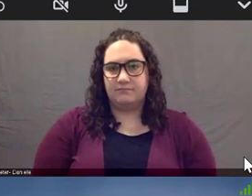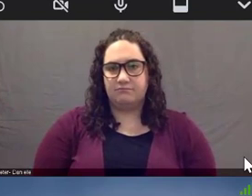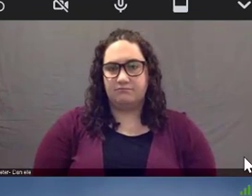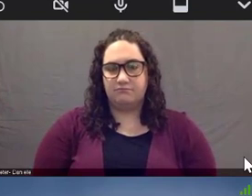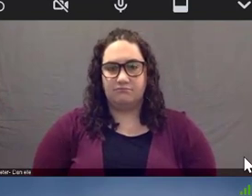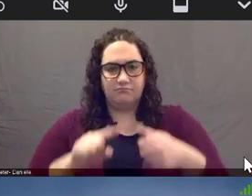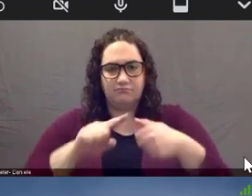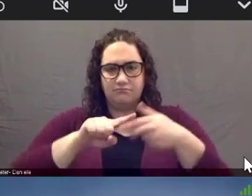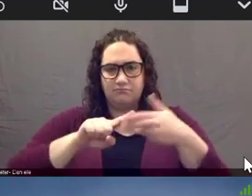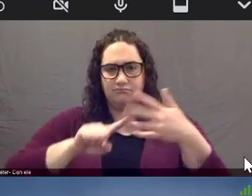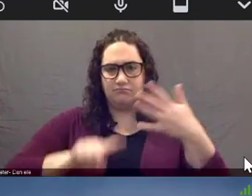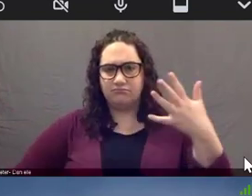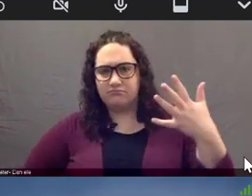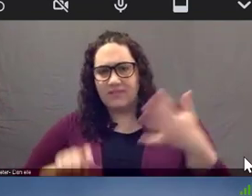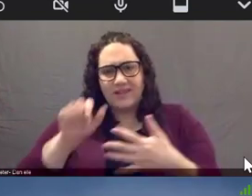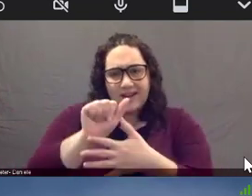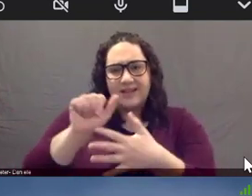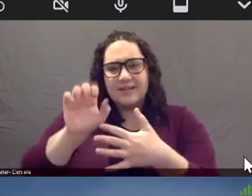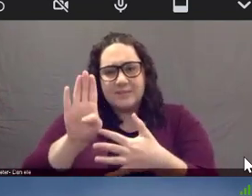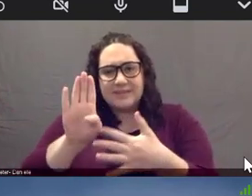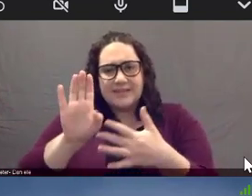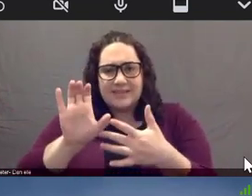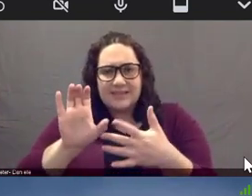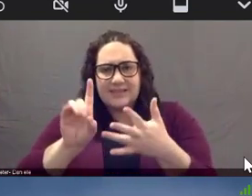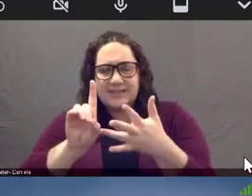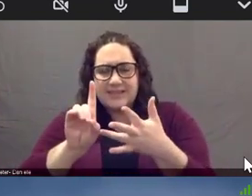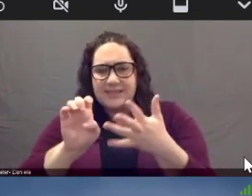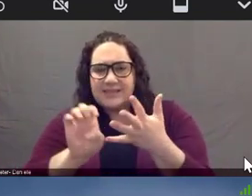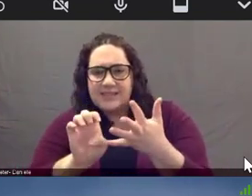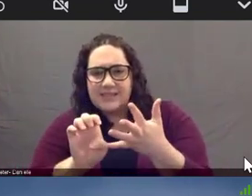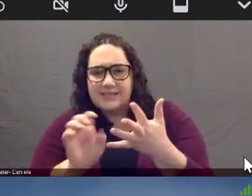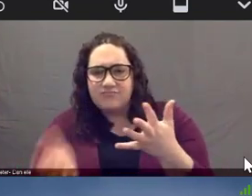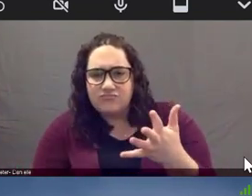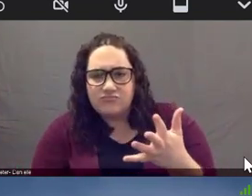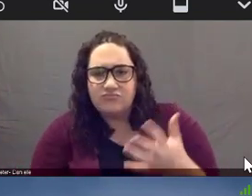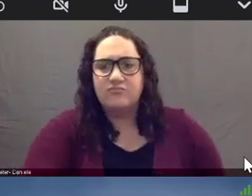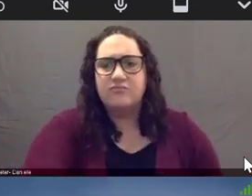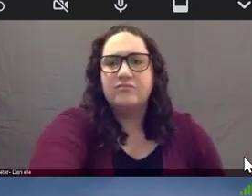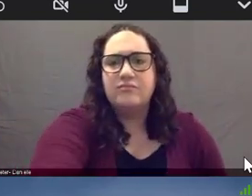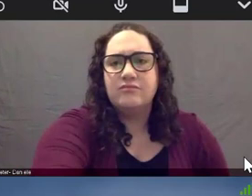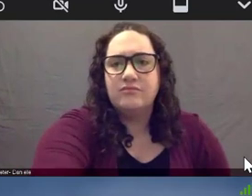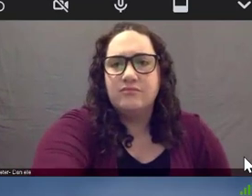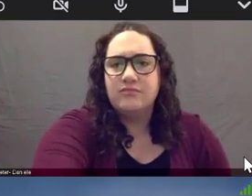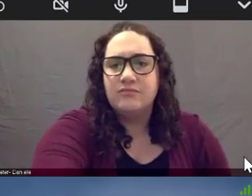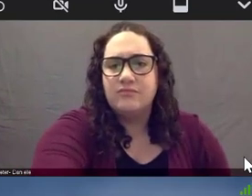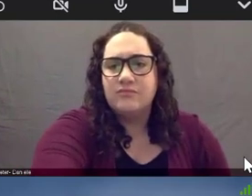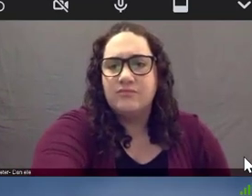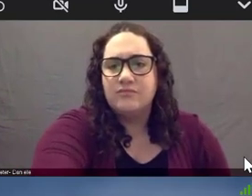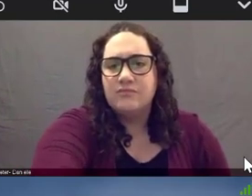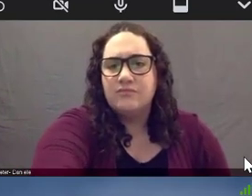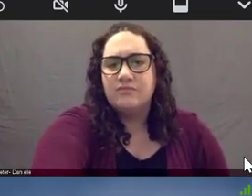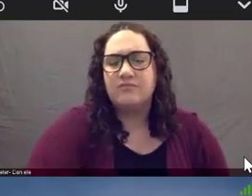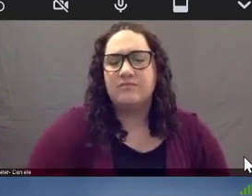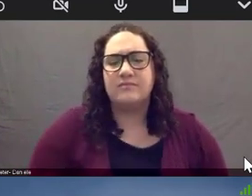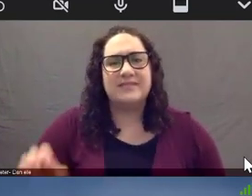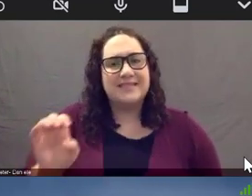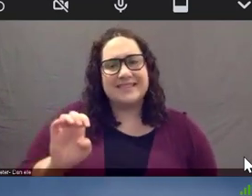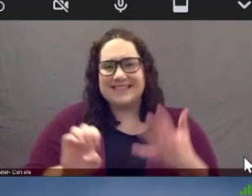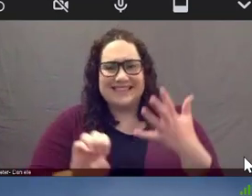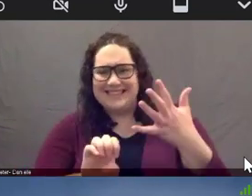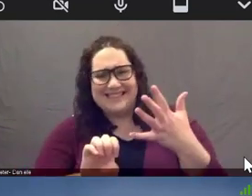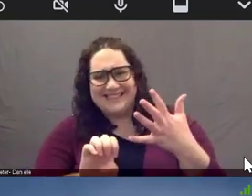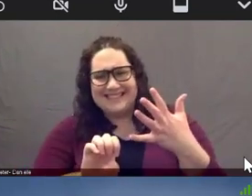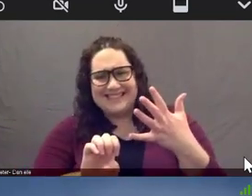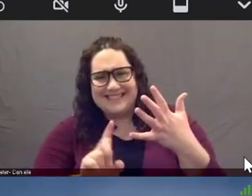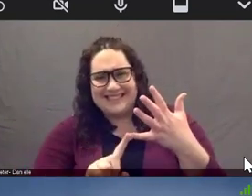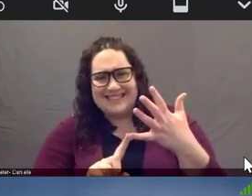rate, or defluid, I can't even read that. It's not E, right? So if we were